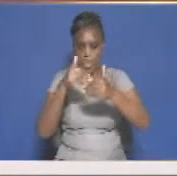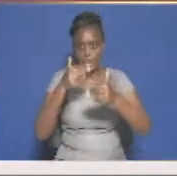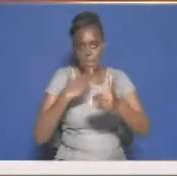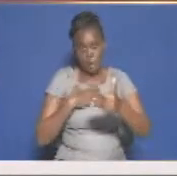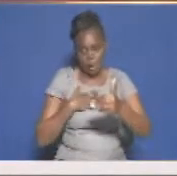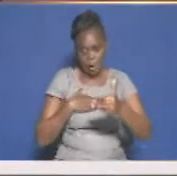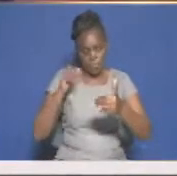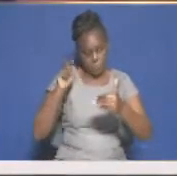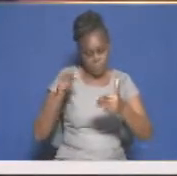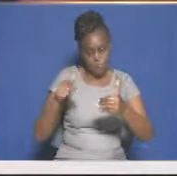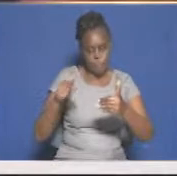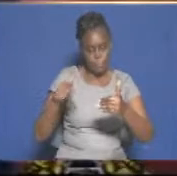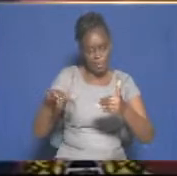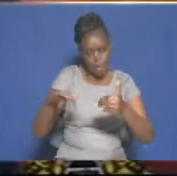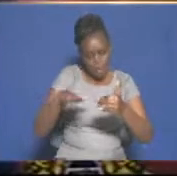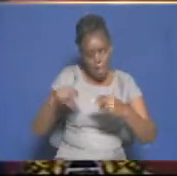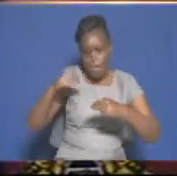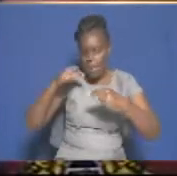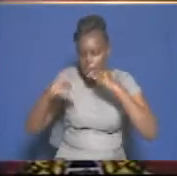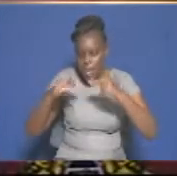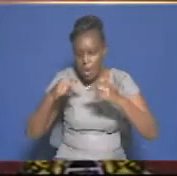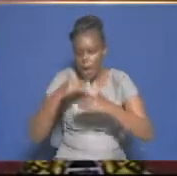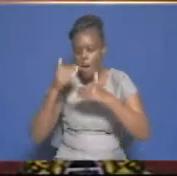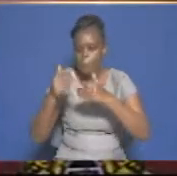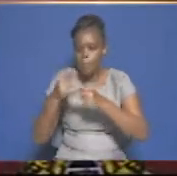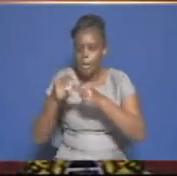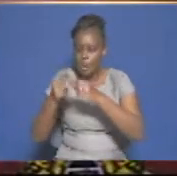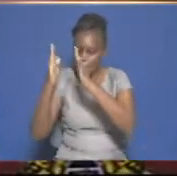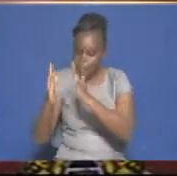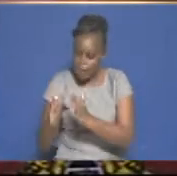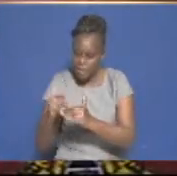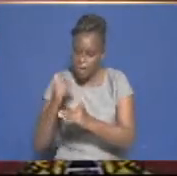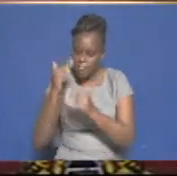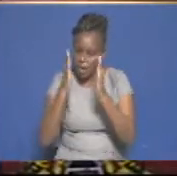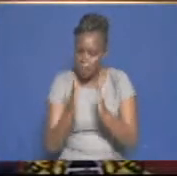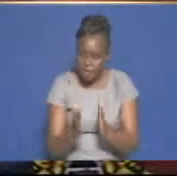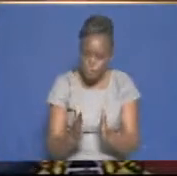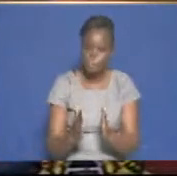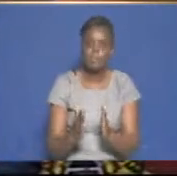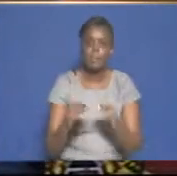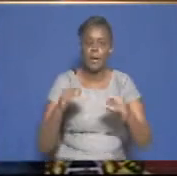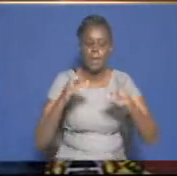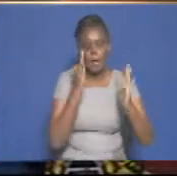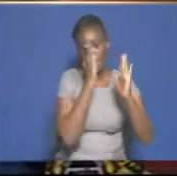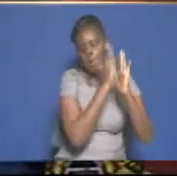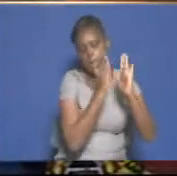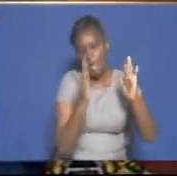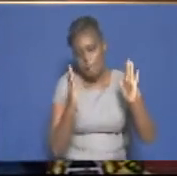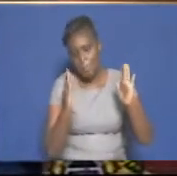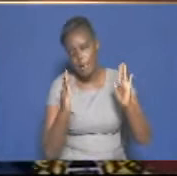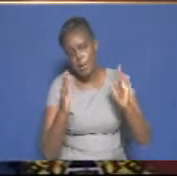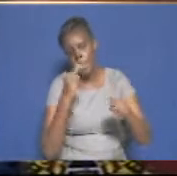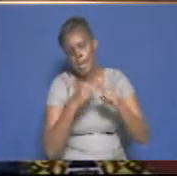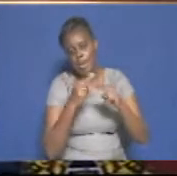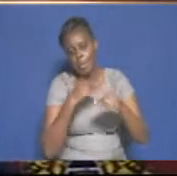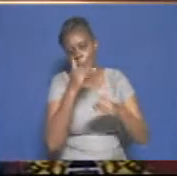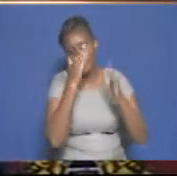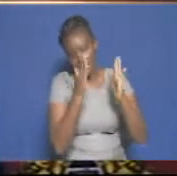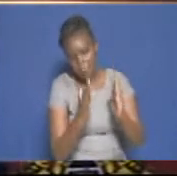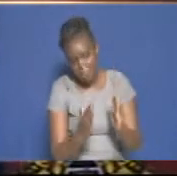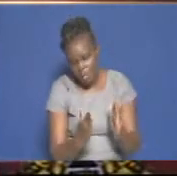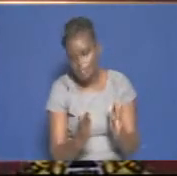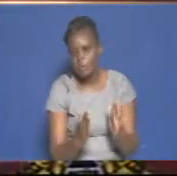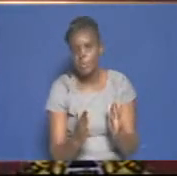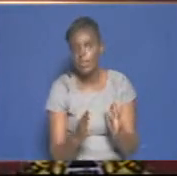and you know, cafeteria should be named after somebody. The library should be named after somebody. Jean Marin Serenay Library,